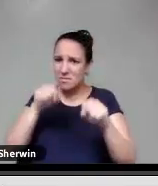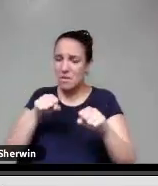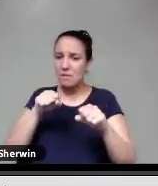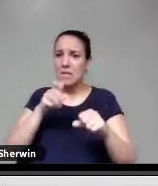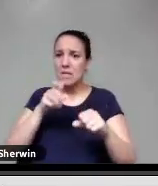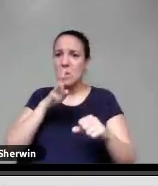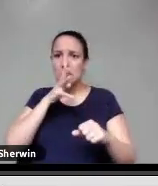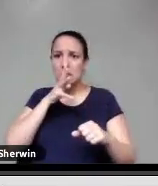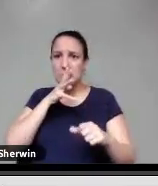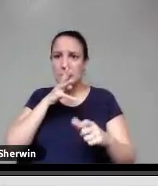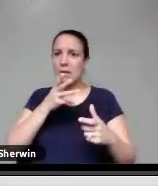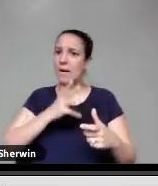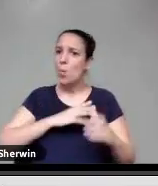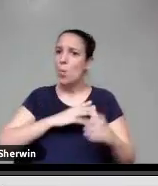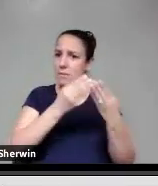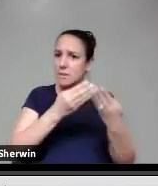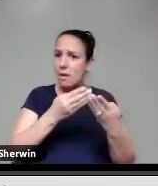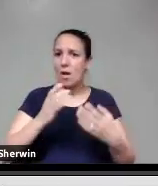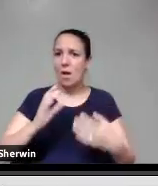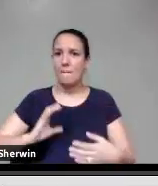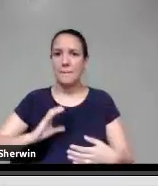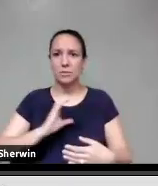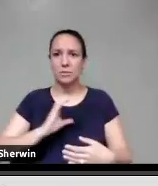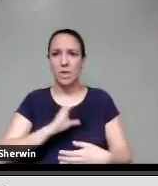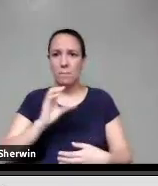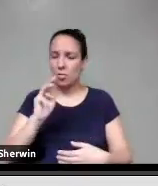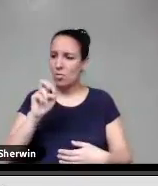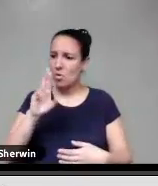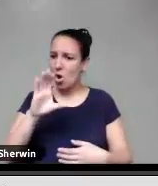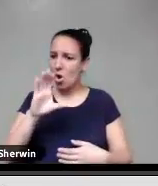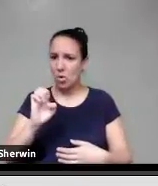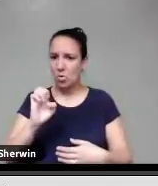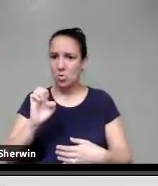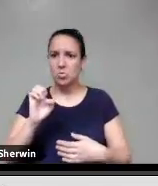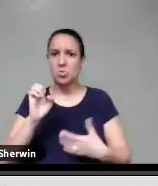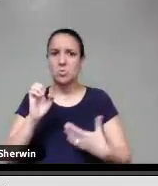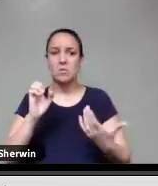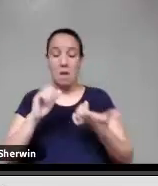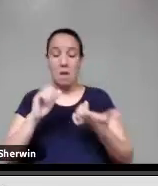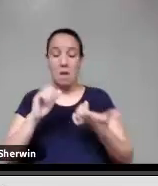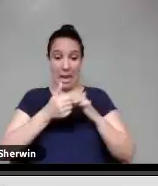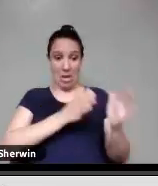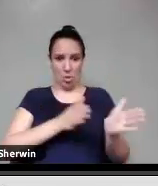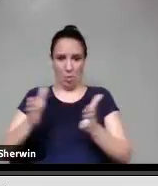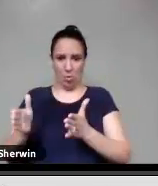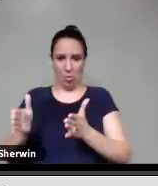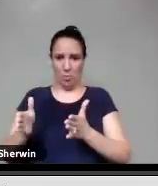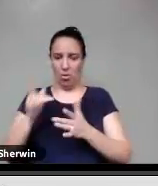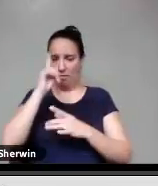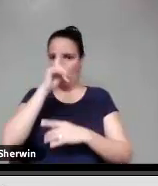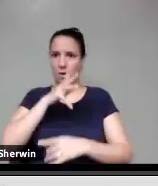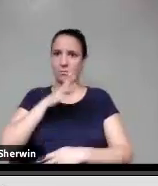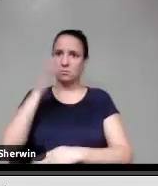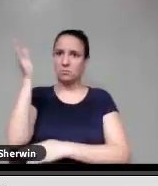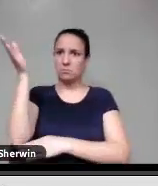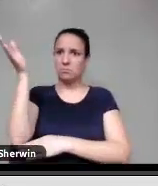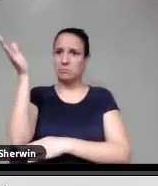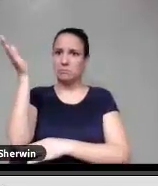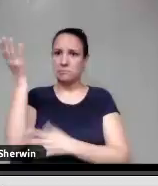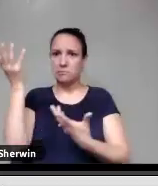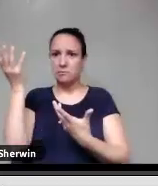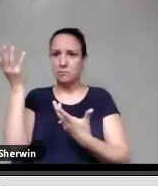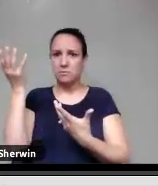those kinds of things, one of the things that you can do as part of your preparation for your, quote, public speaking is you can end that